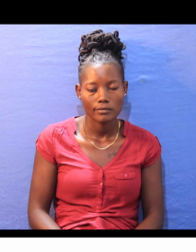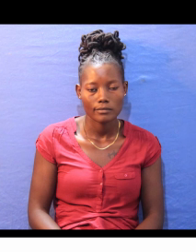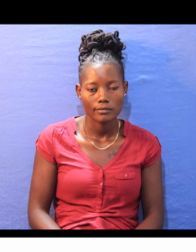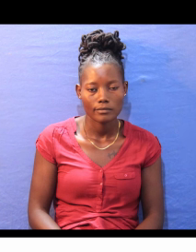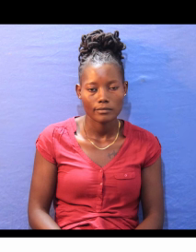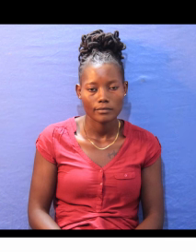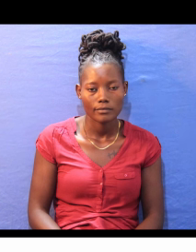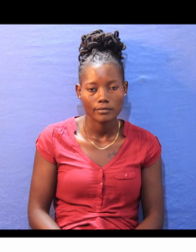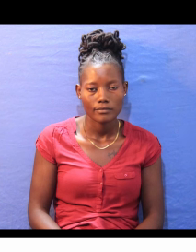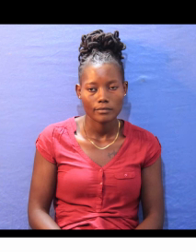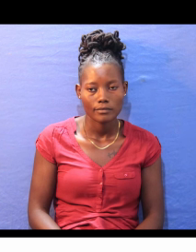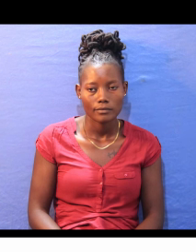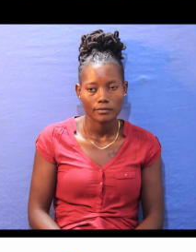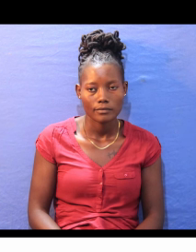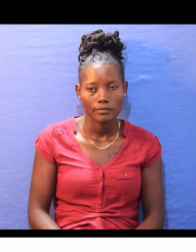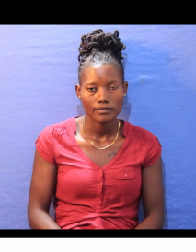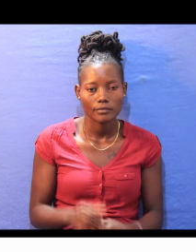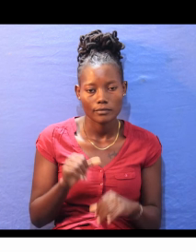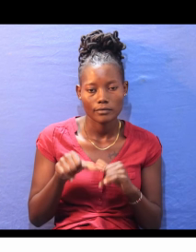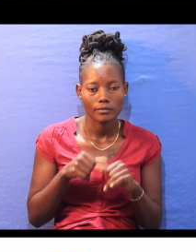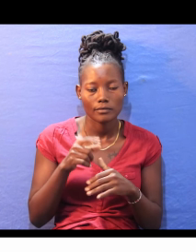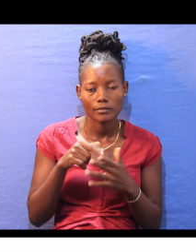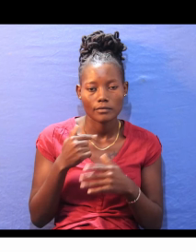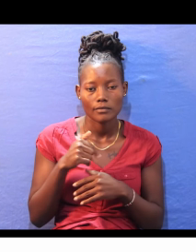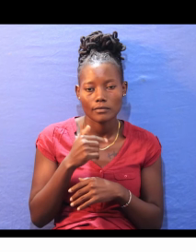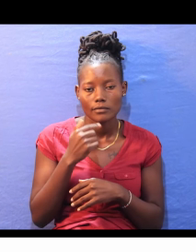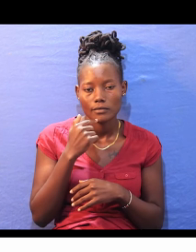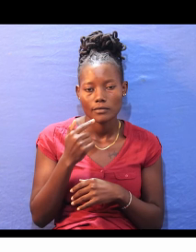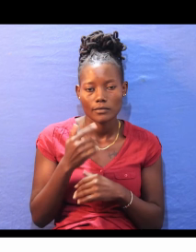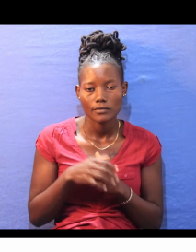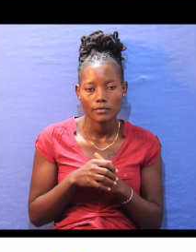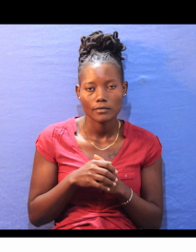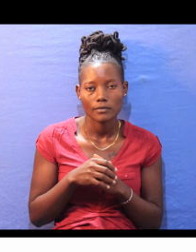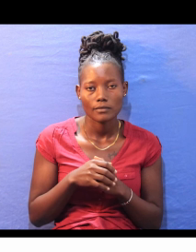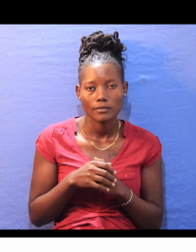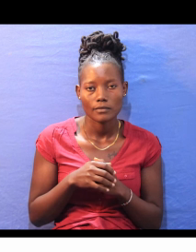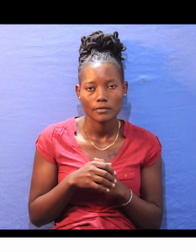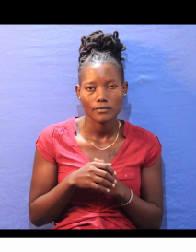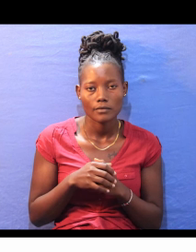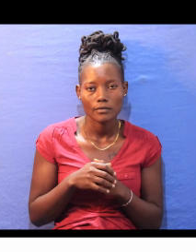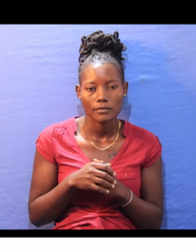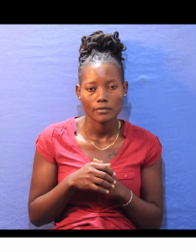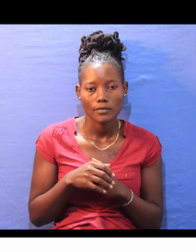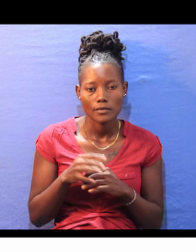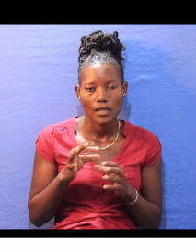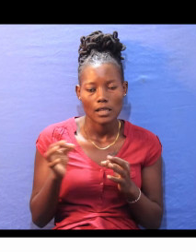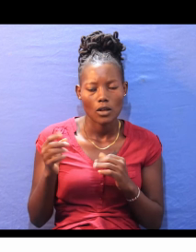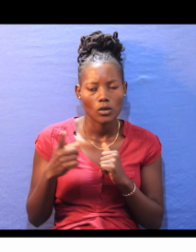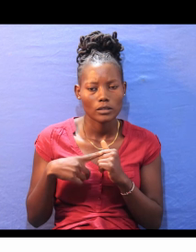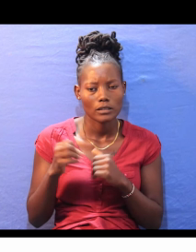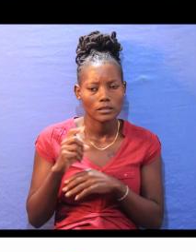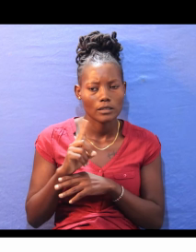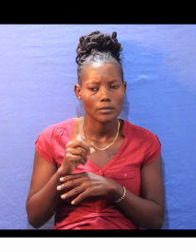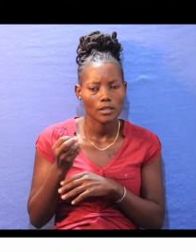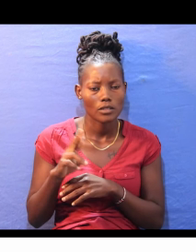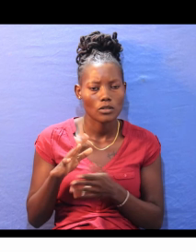Athletes in the intermediate strength zone still need to do endurance, running, rowing, etc., for 30 to 60 minutes or more